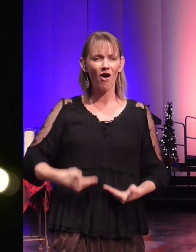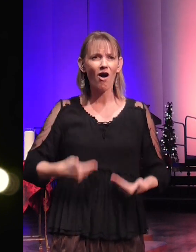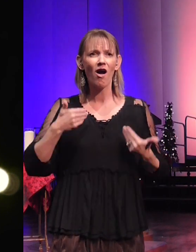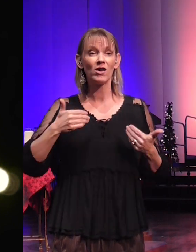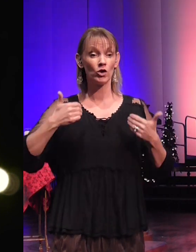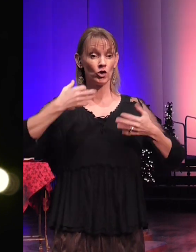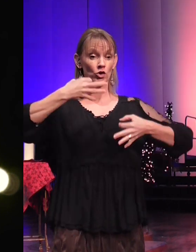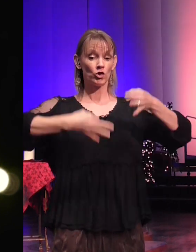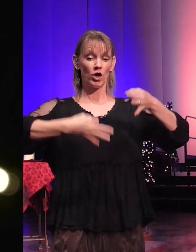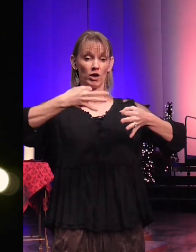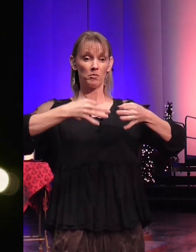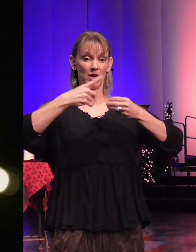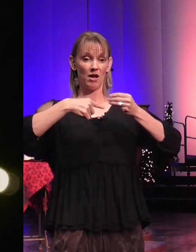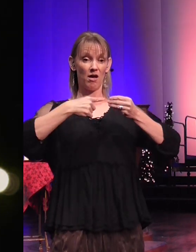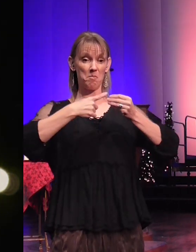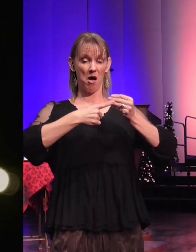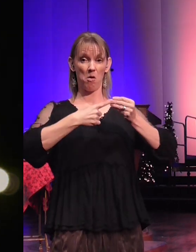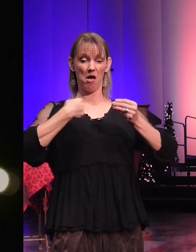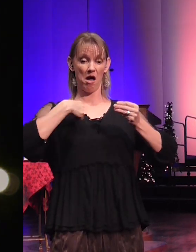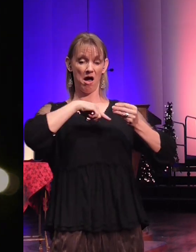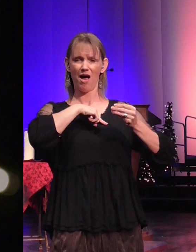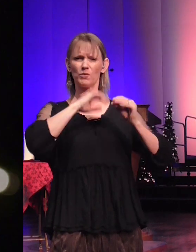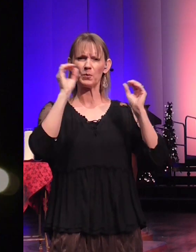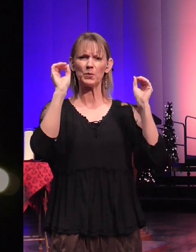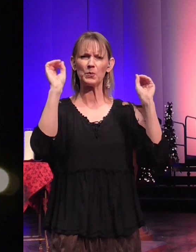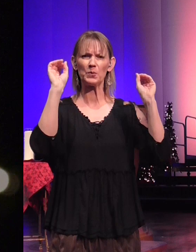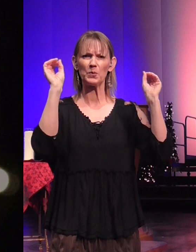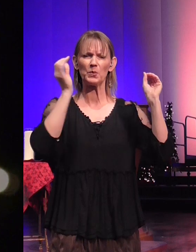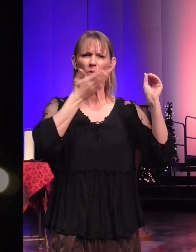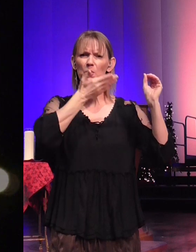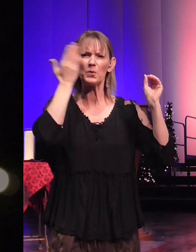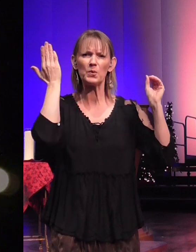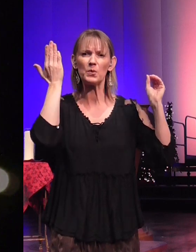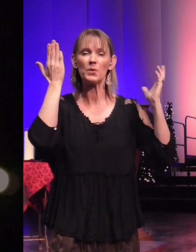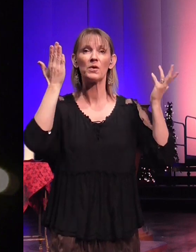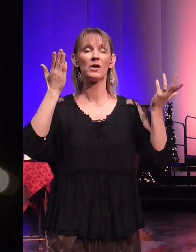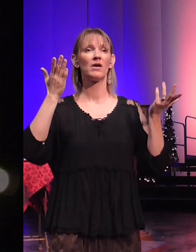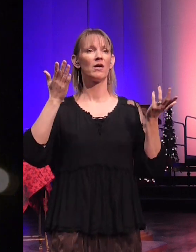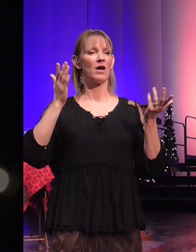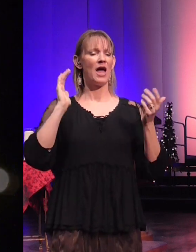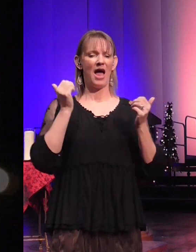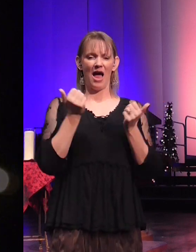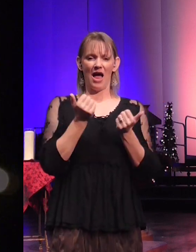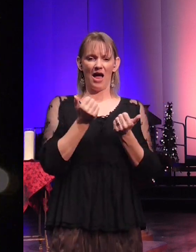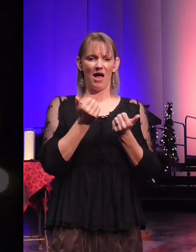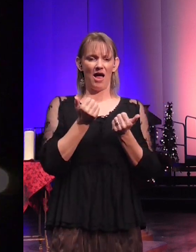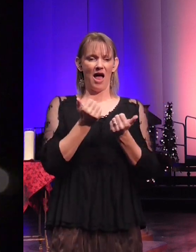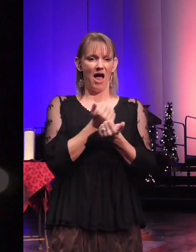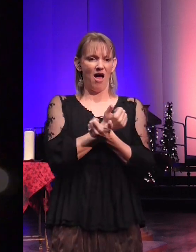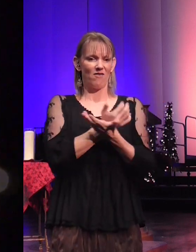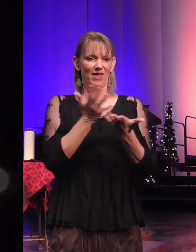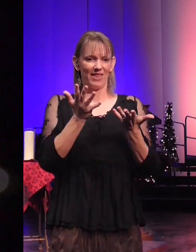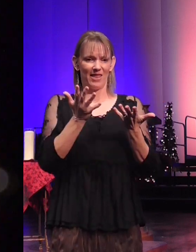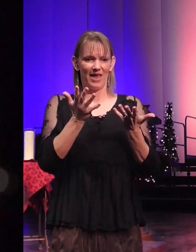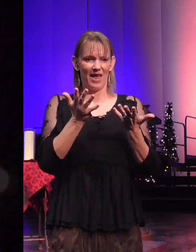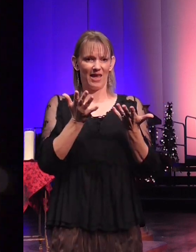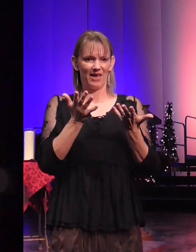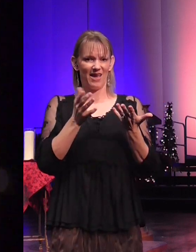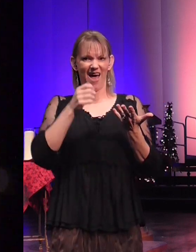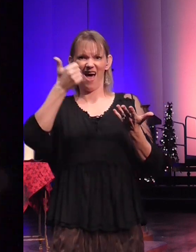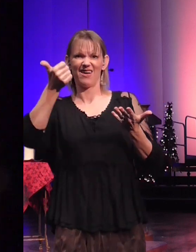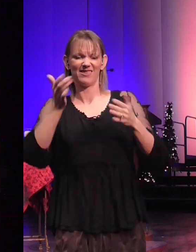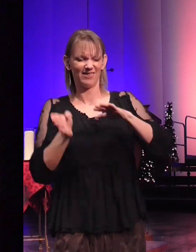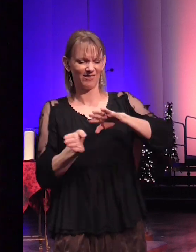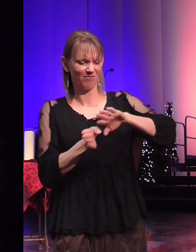no judgment of us. So I ask that we sweep the heart of everything but beauty. Just